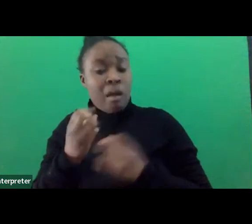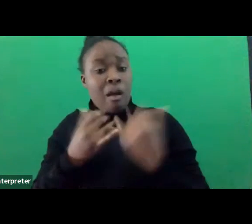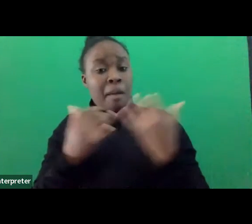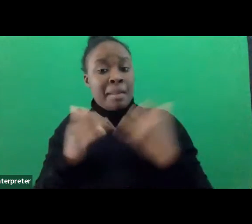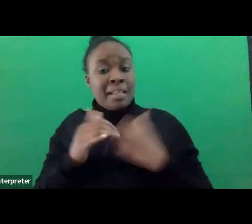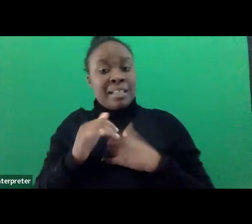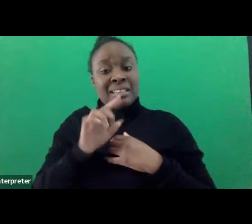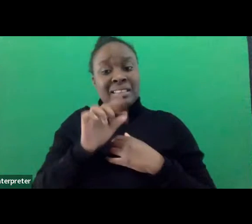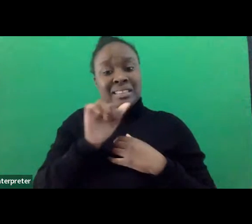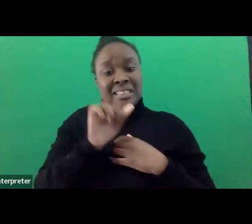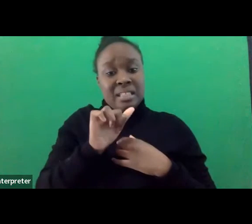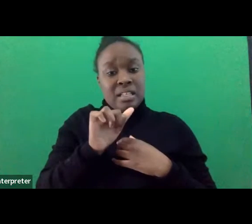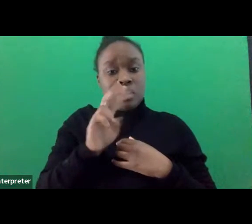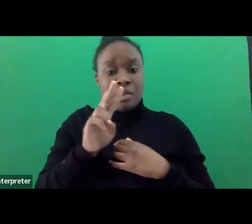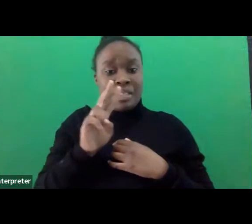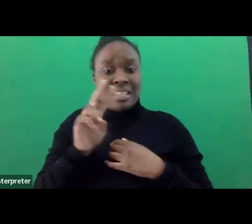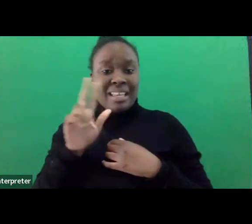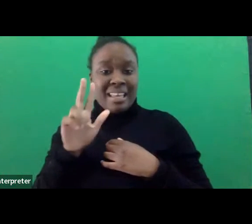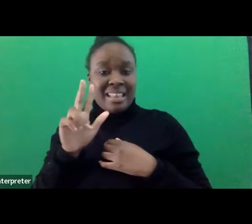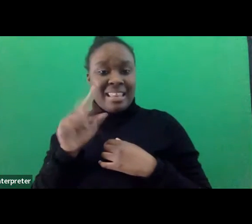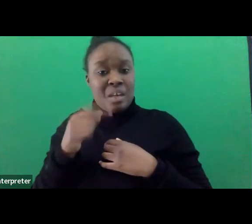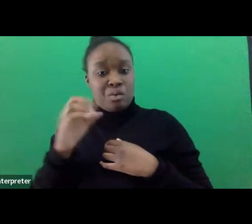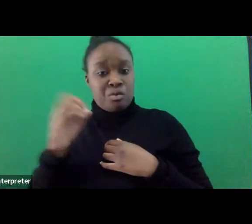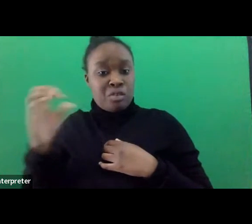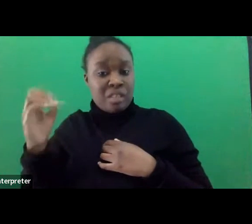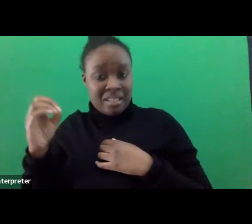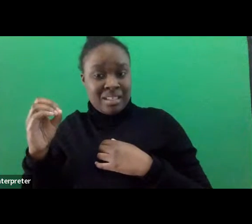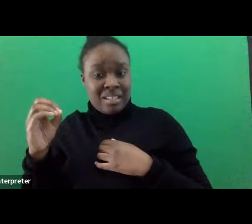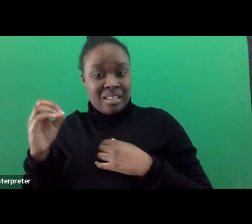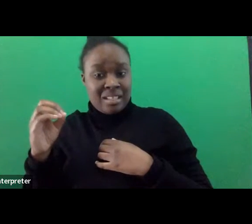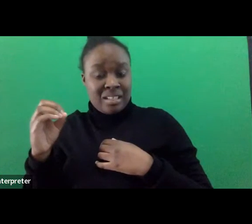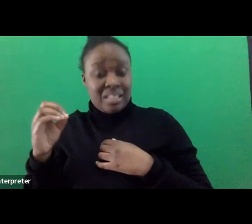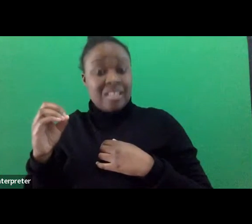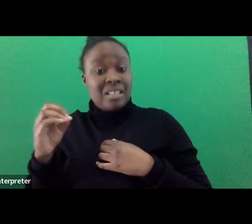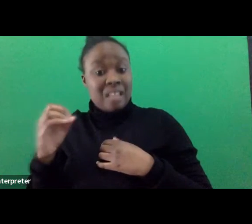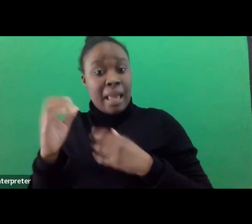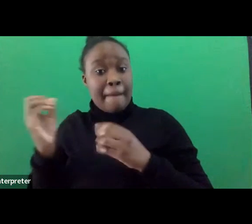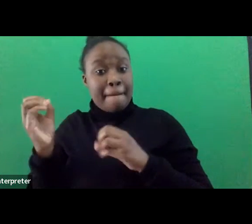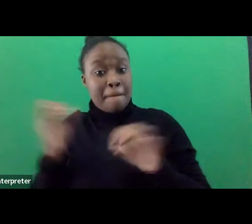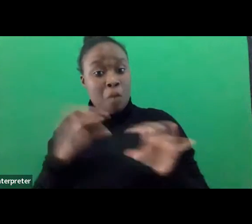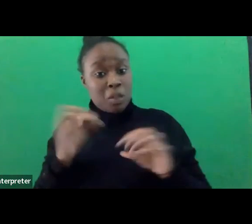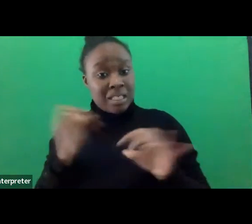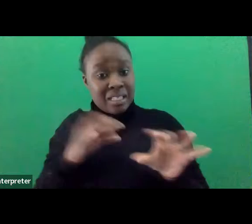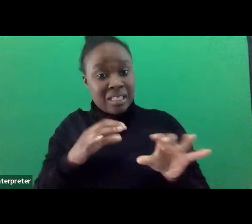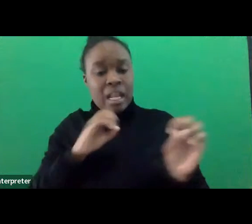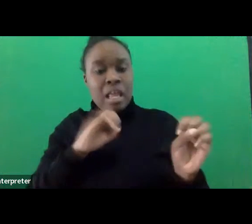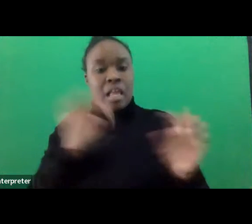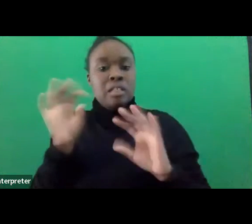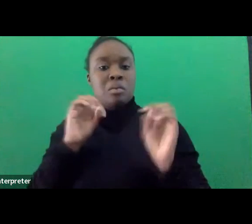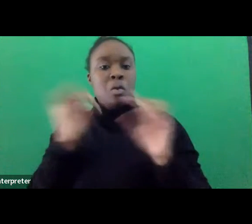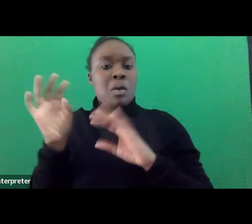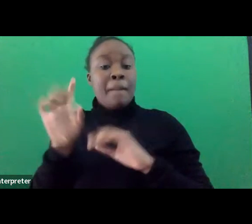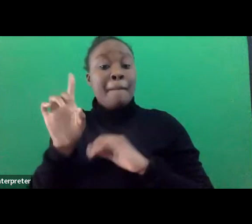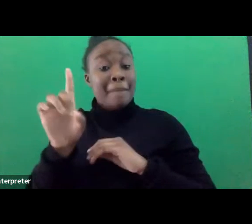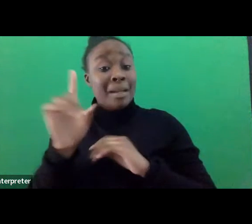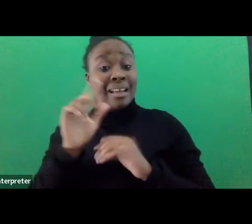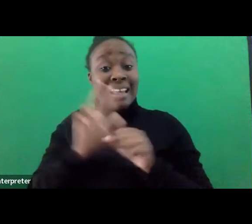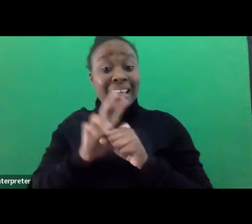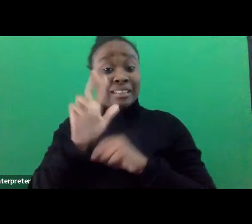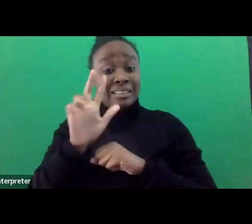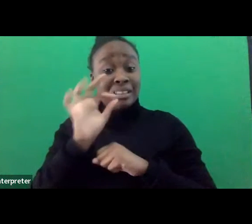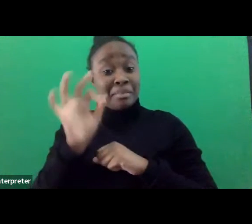628,000 importers and exporters on register. Yet only 18% or